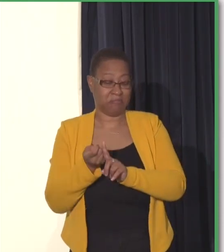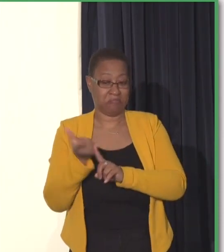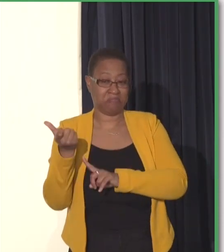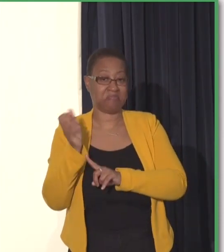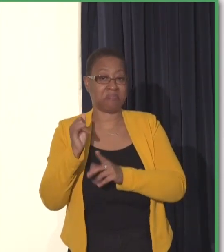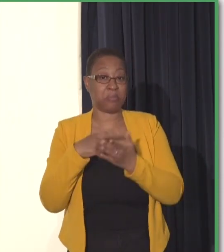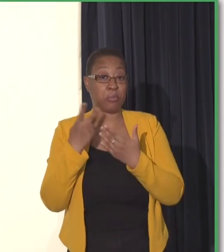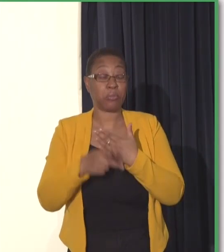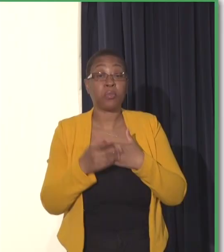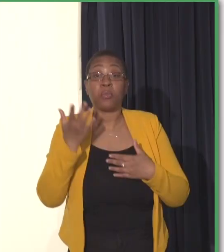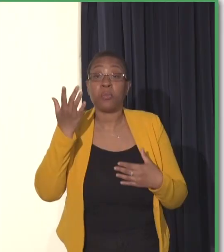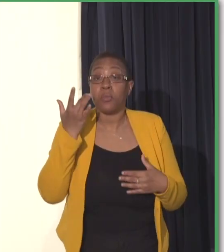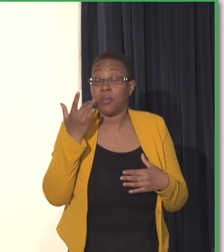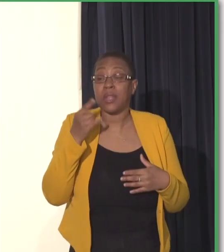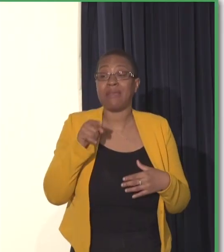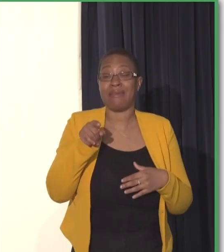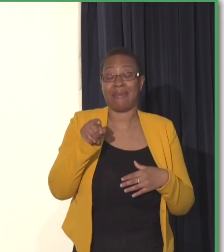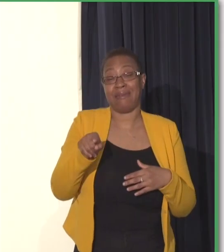He said that he